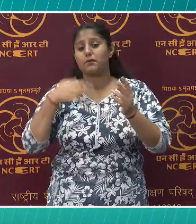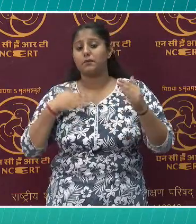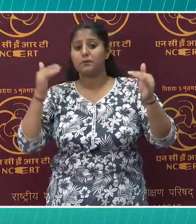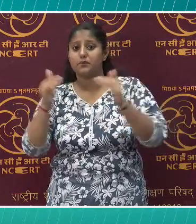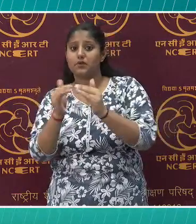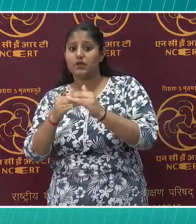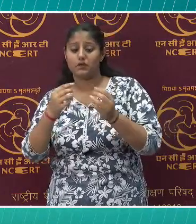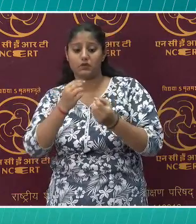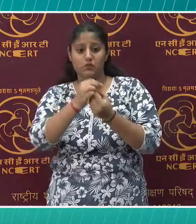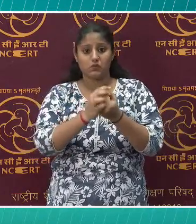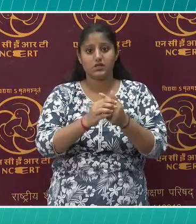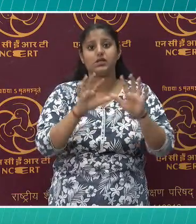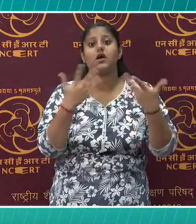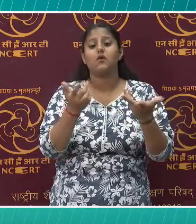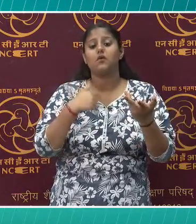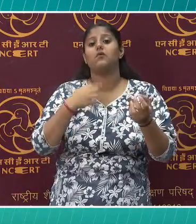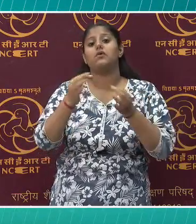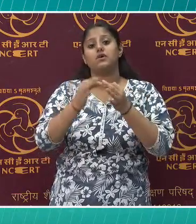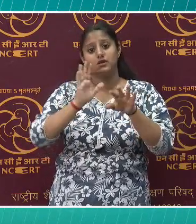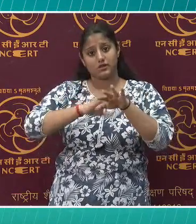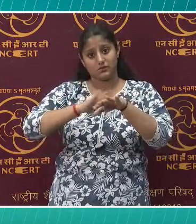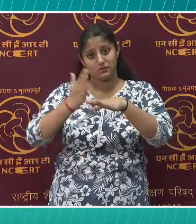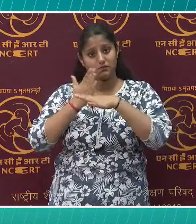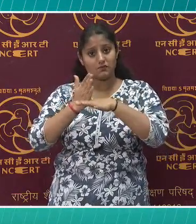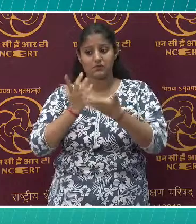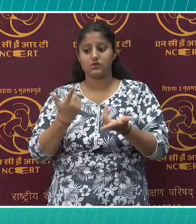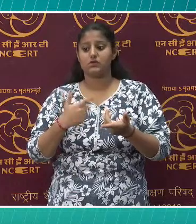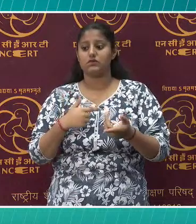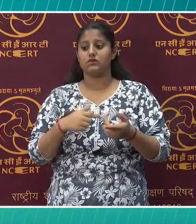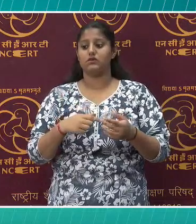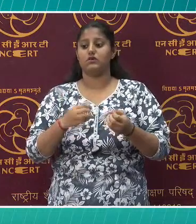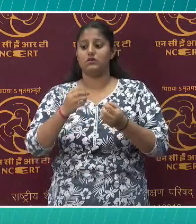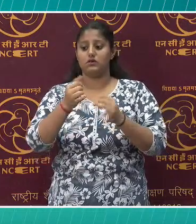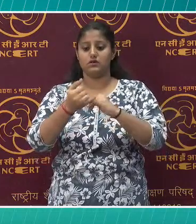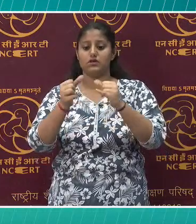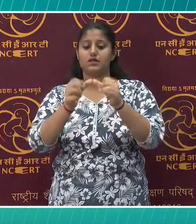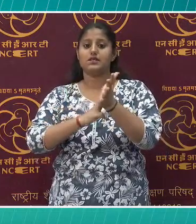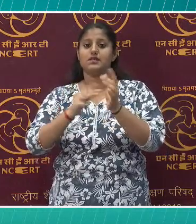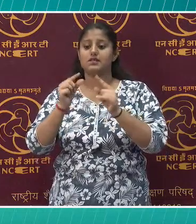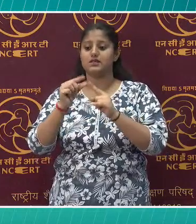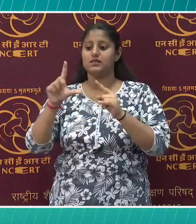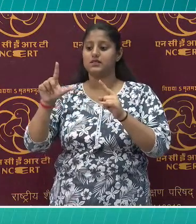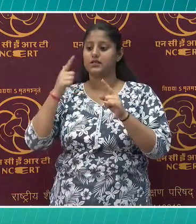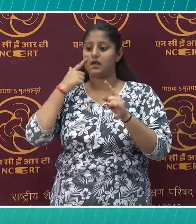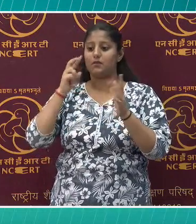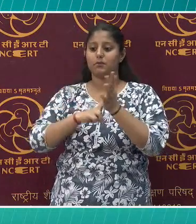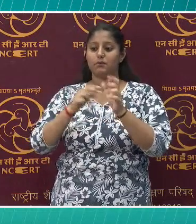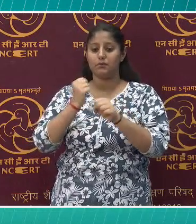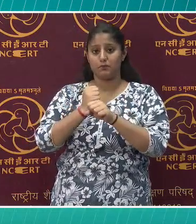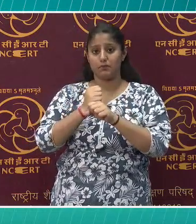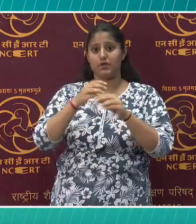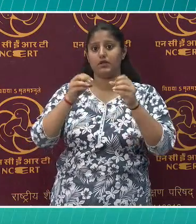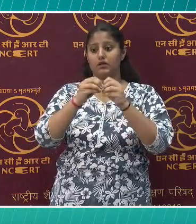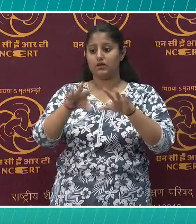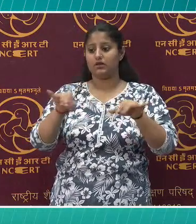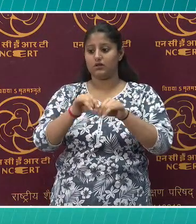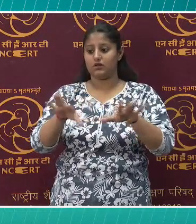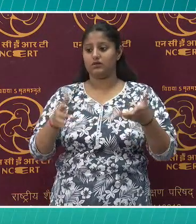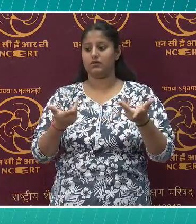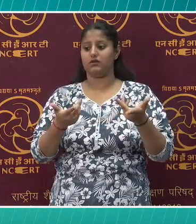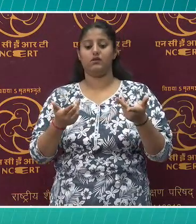visual art. Then how when the sapling grows to a tree, how it is so important